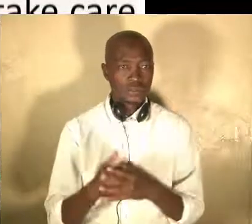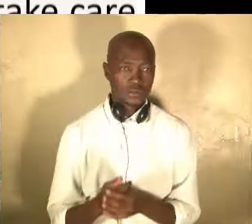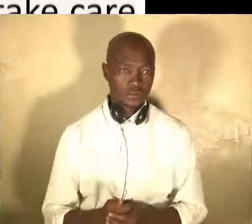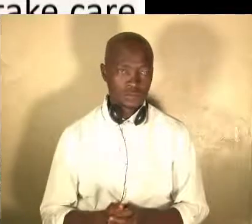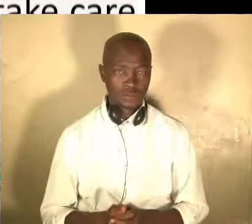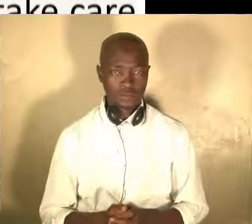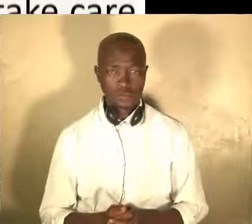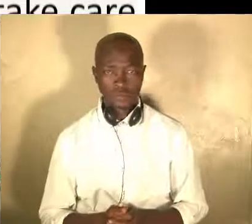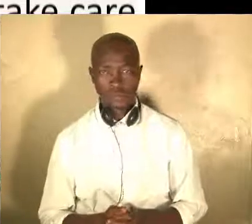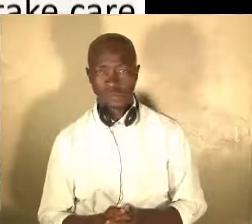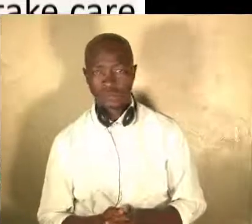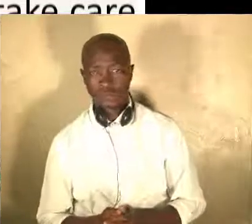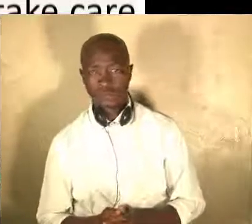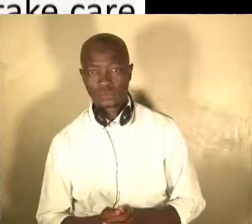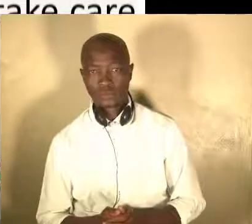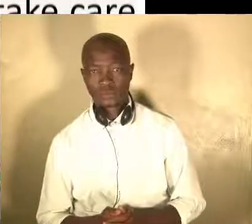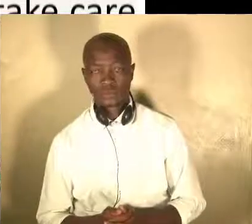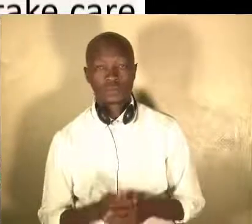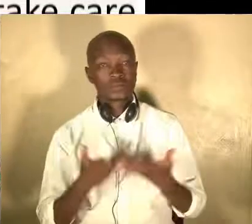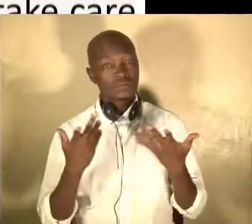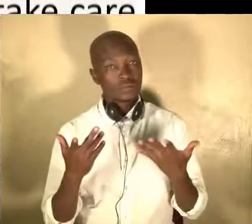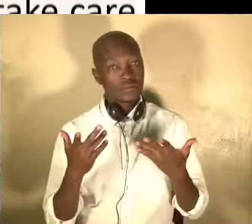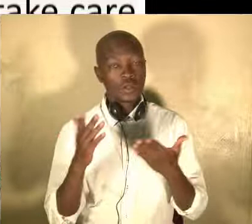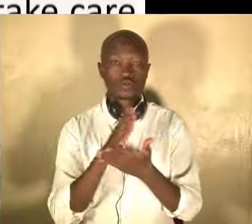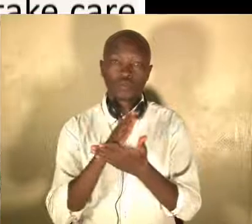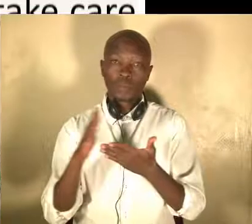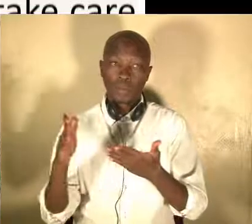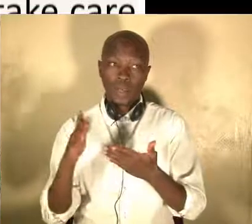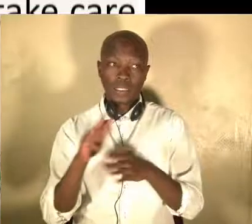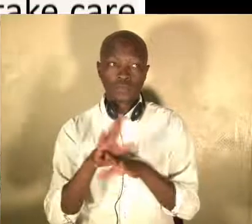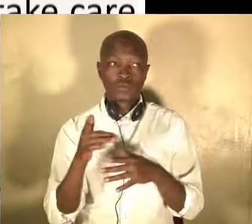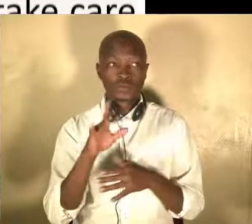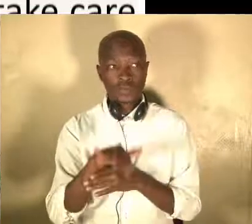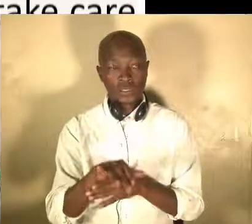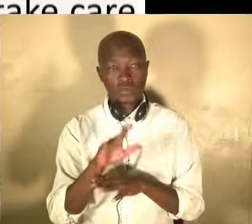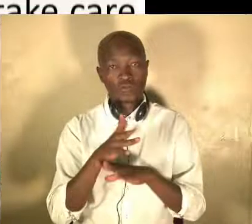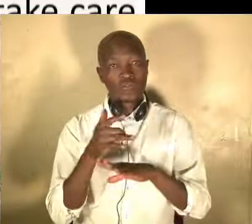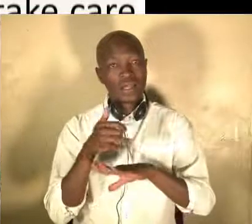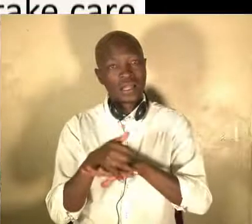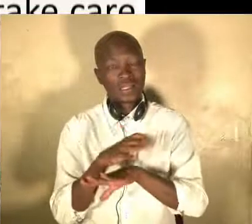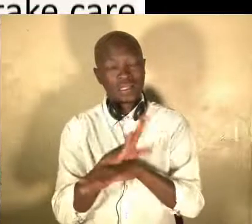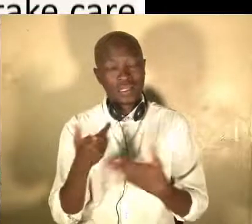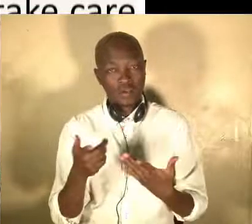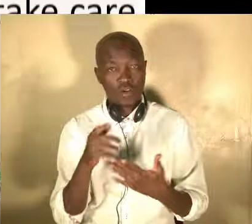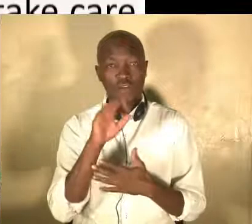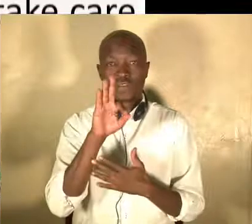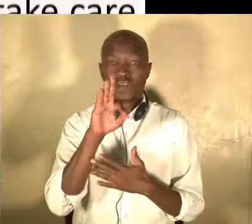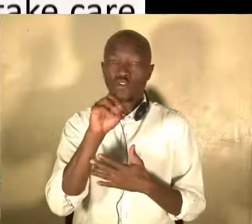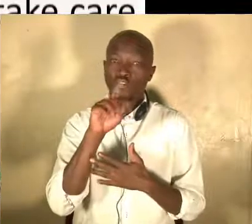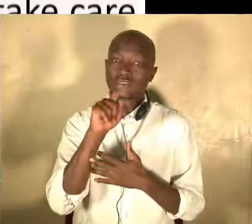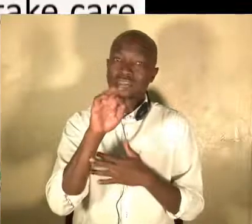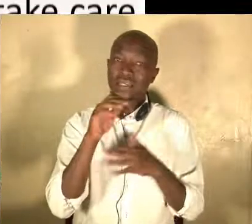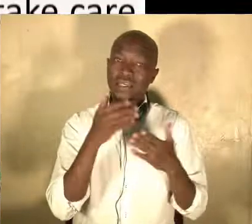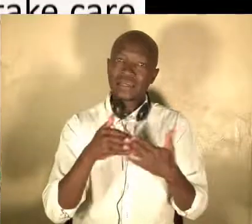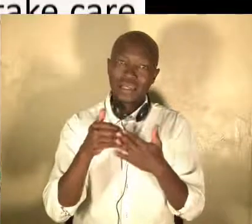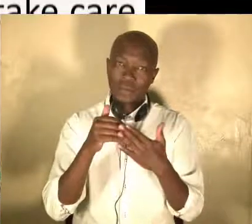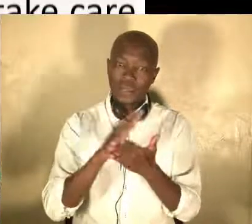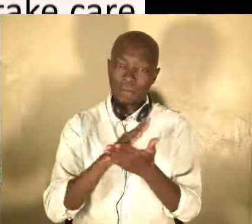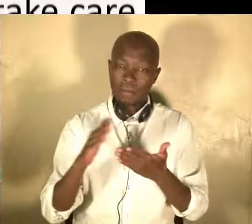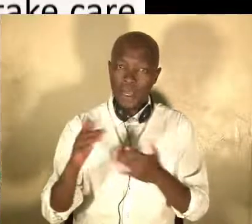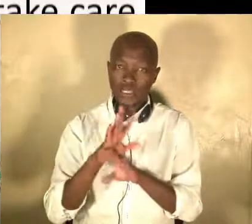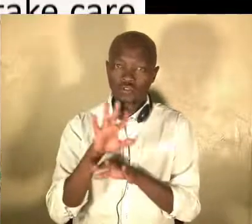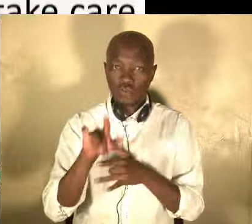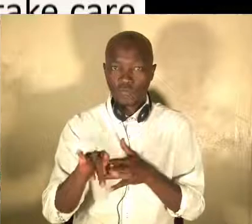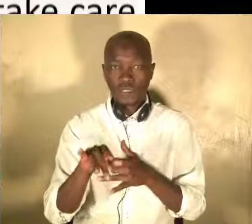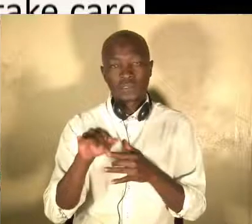part of an explanation that I provided earlier on of the foster care system being part of the child